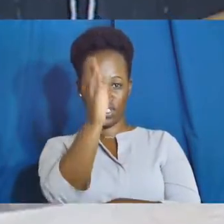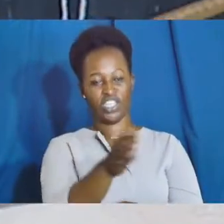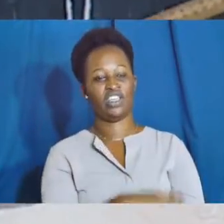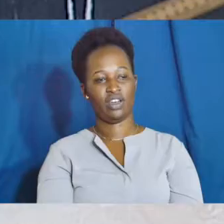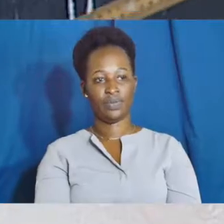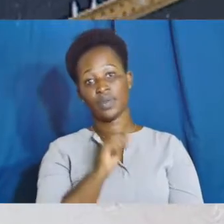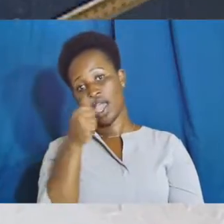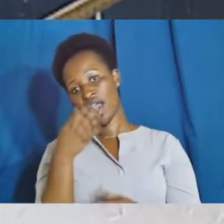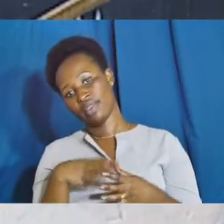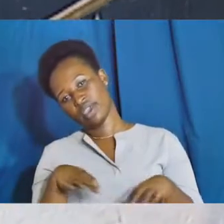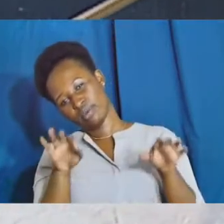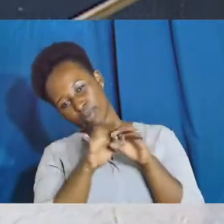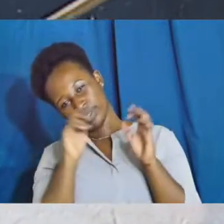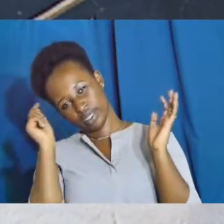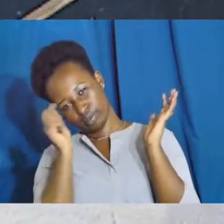Another important point,